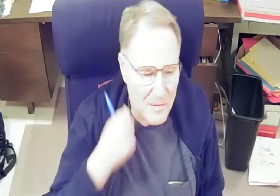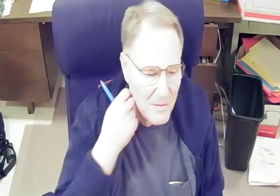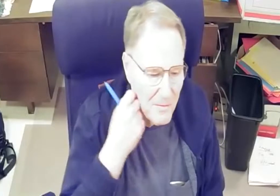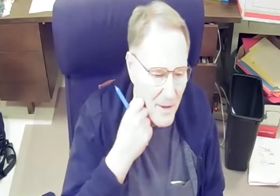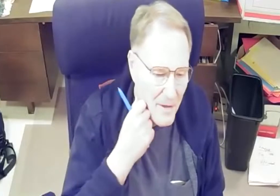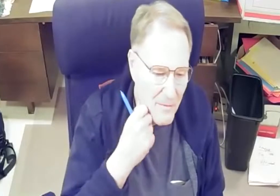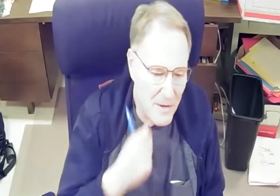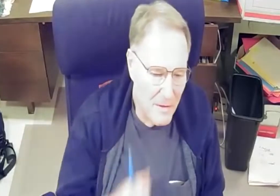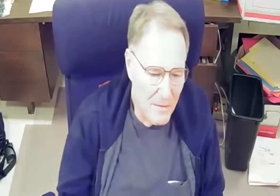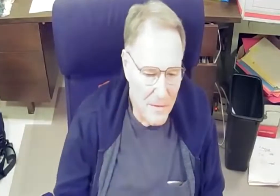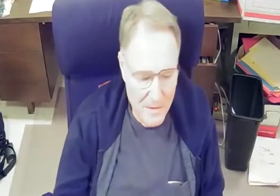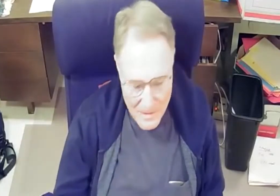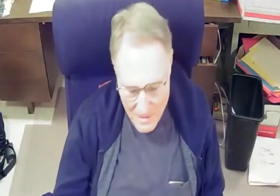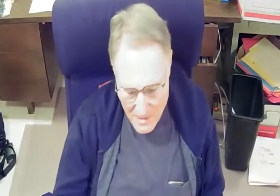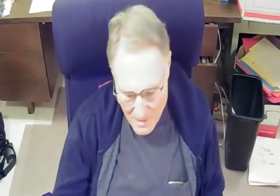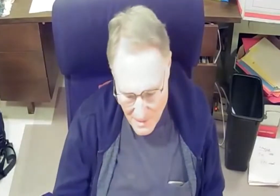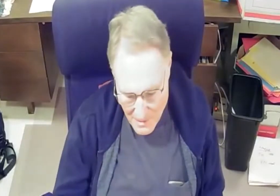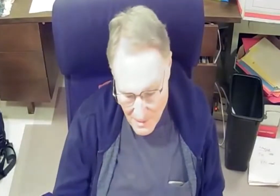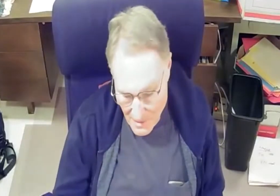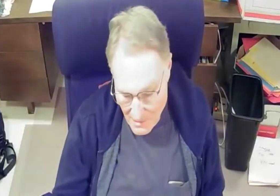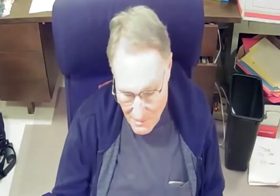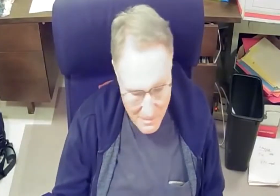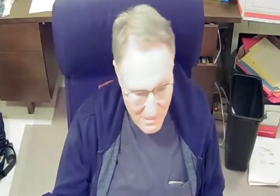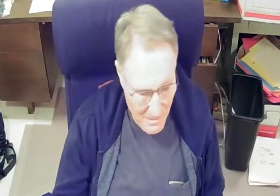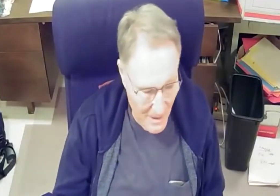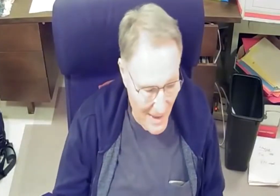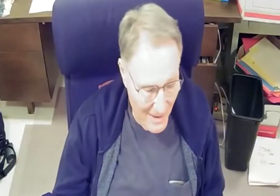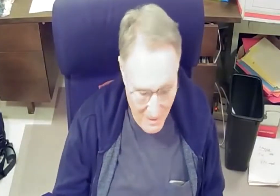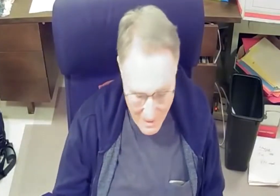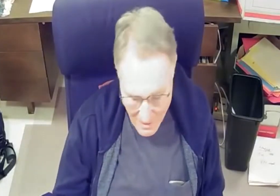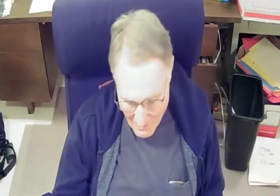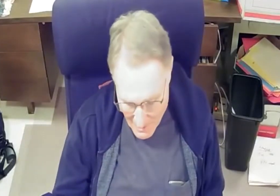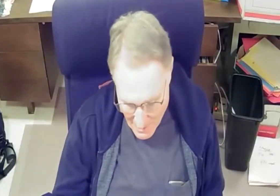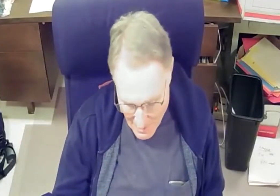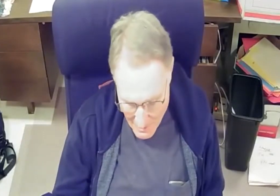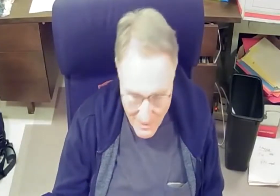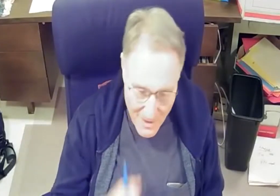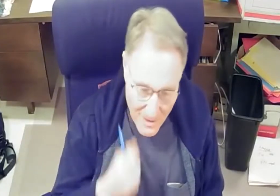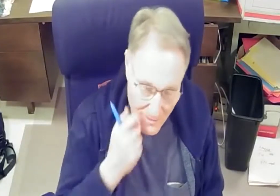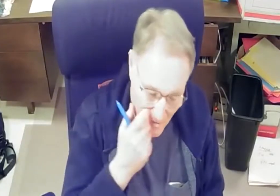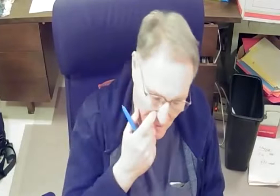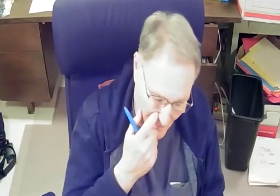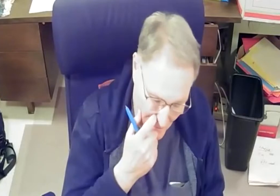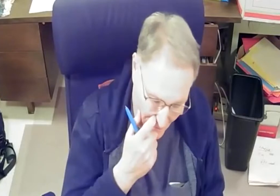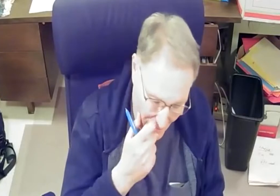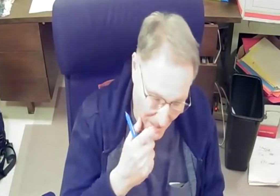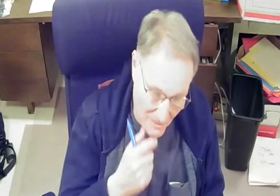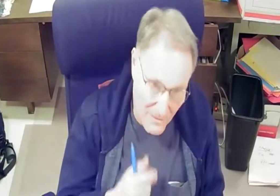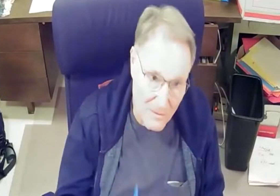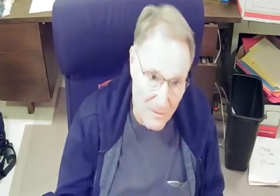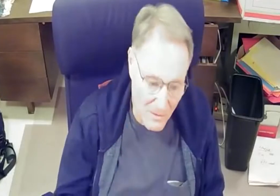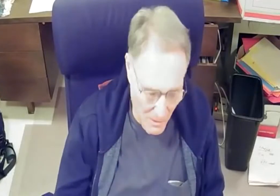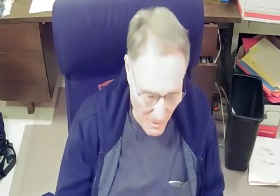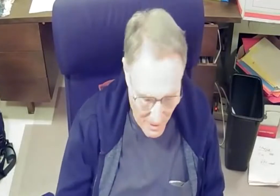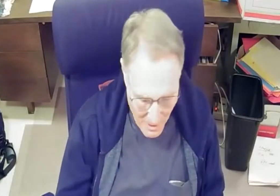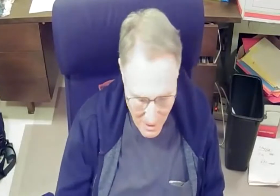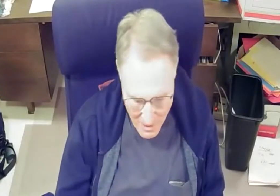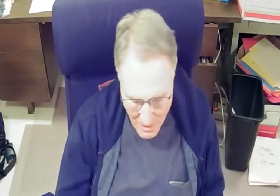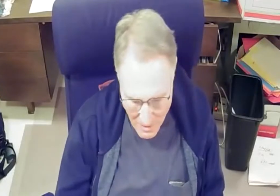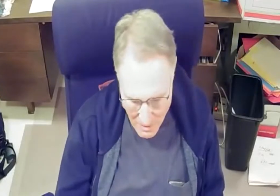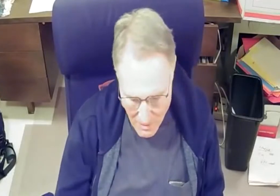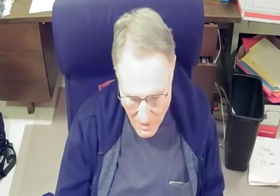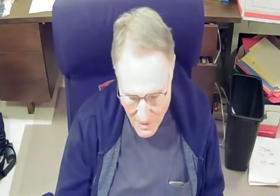in order to really reduce, to get a handle on climate change, we really got to reduce use of fossil fuels,